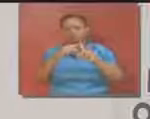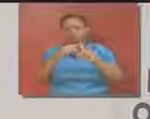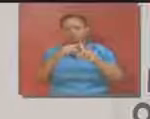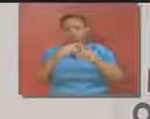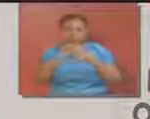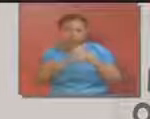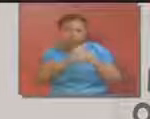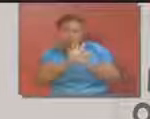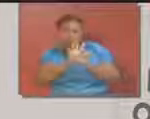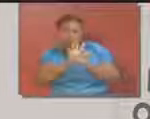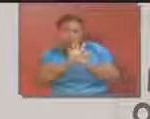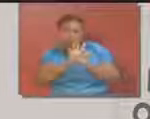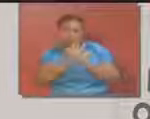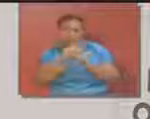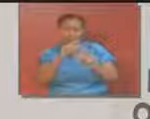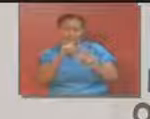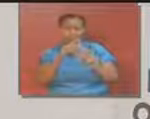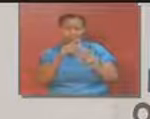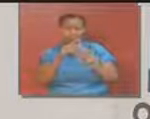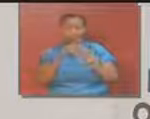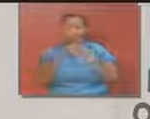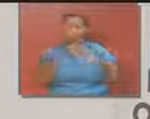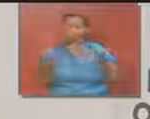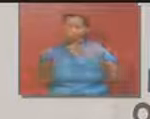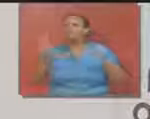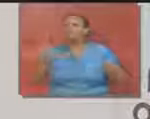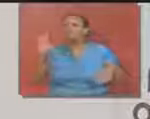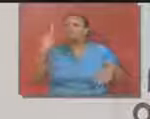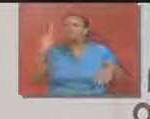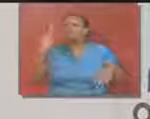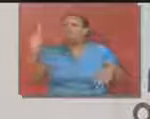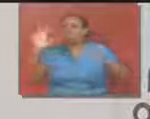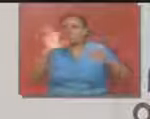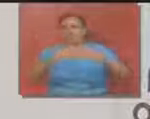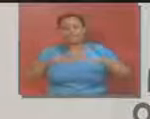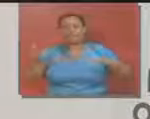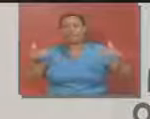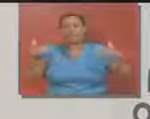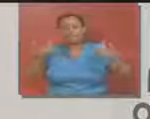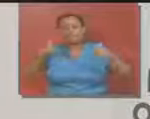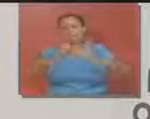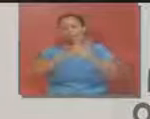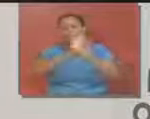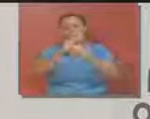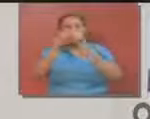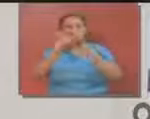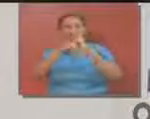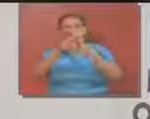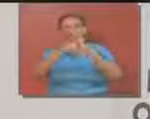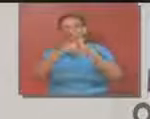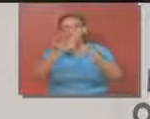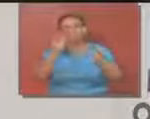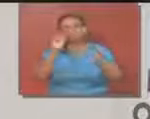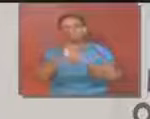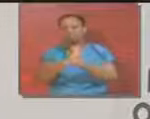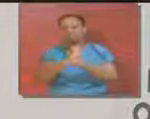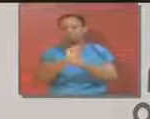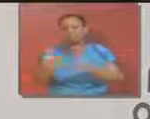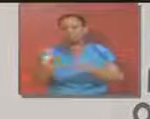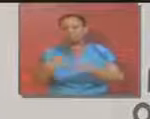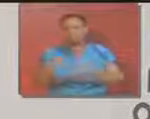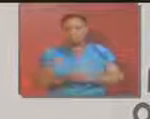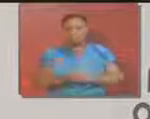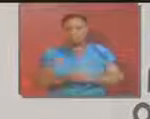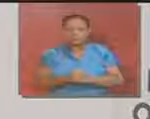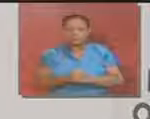have about 21 children in that database who were COVID test positive. We thus, if you add up your